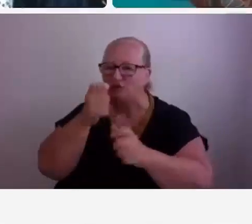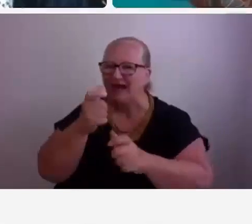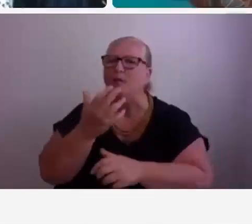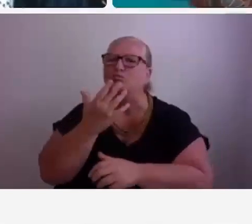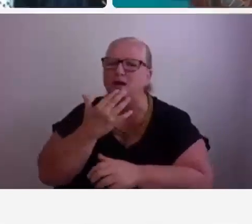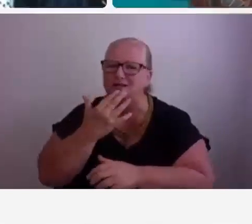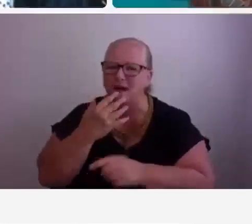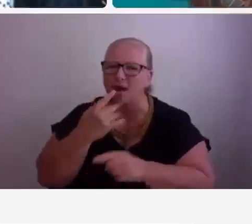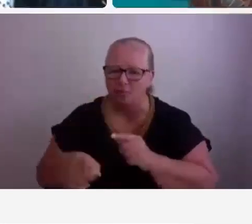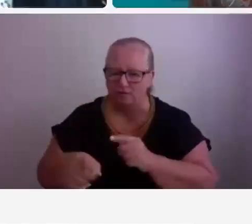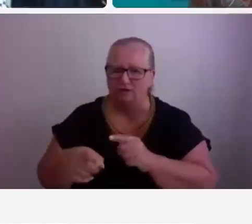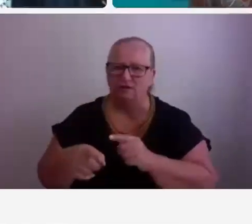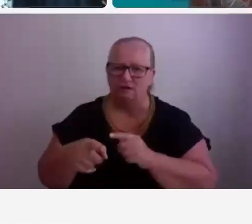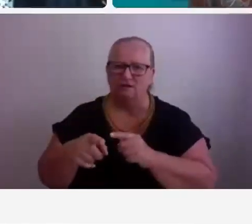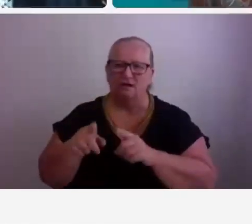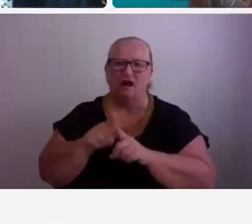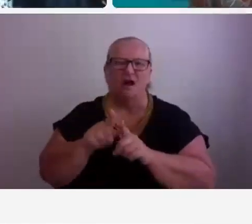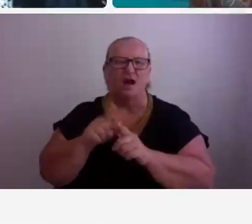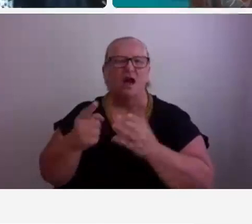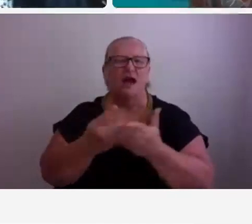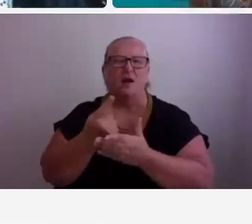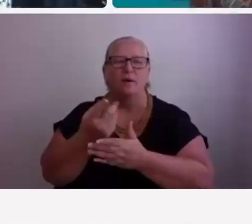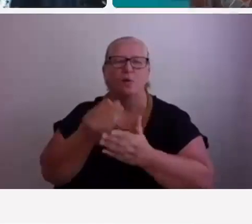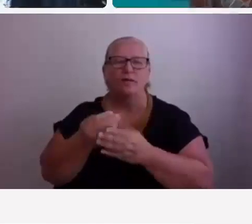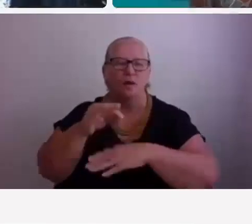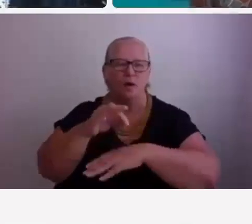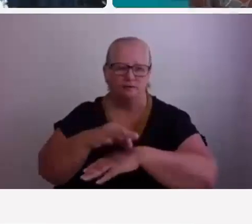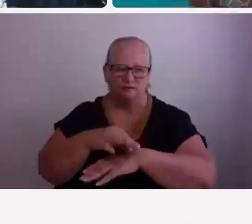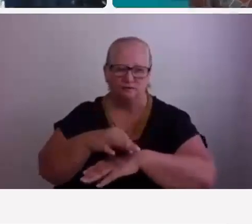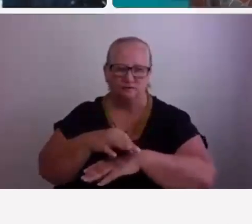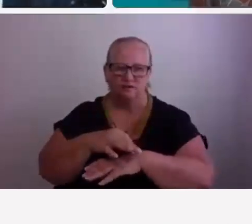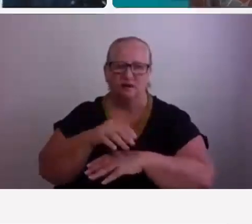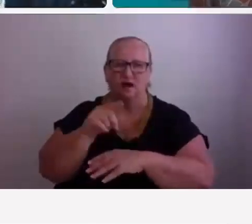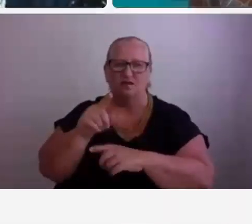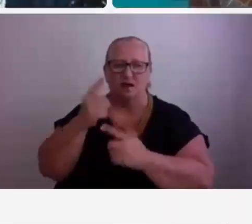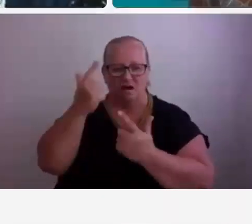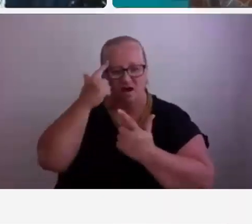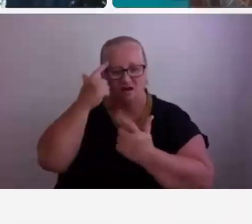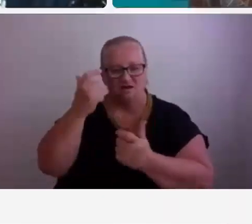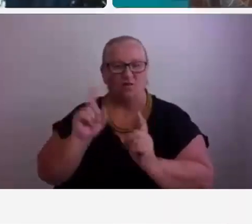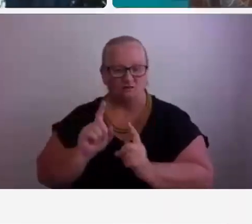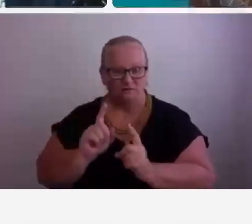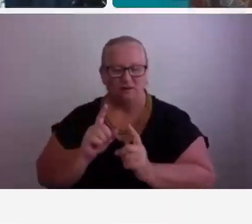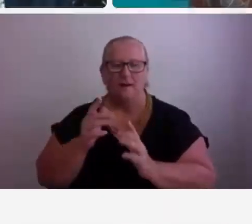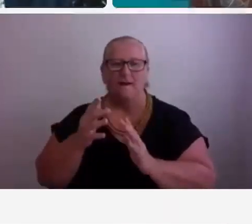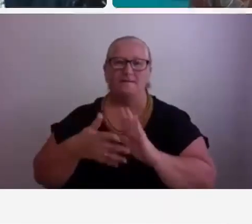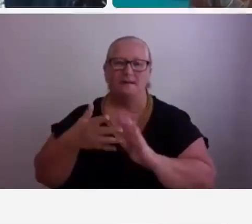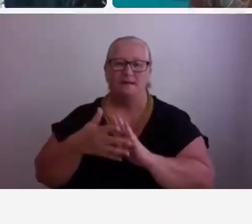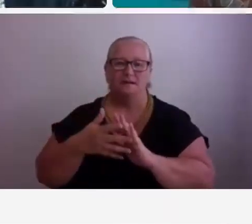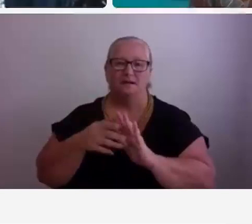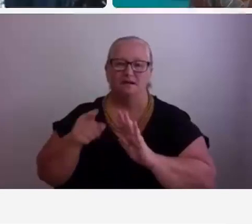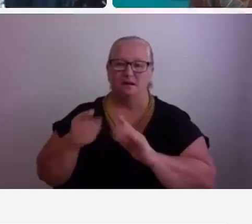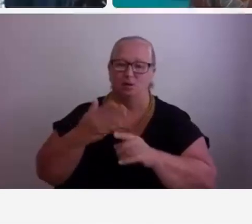Authority. Just like happens with hospitals, the concept behind that would be that this